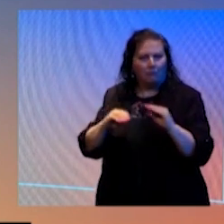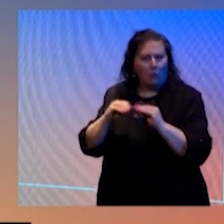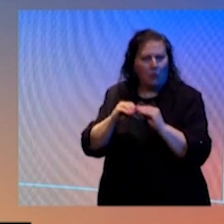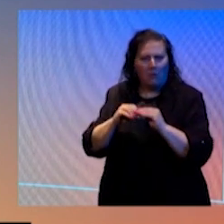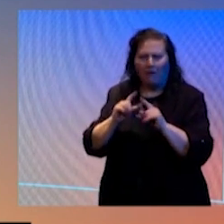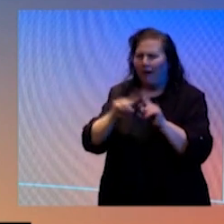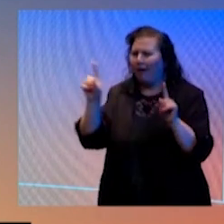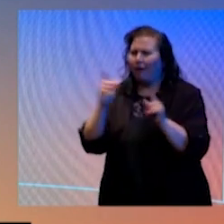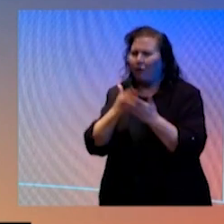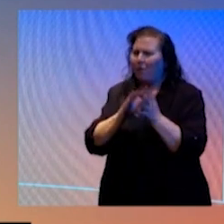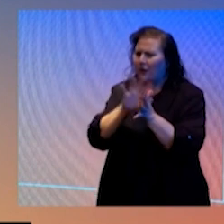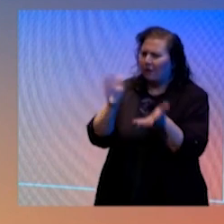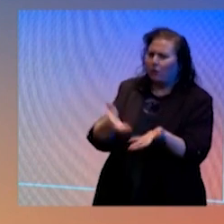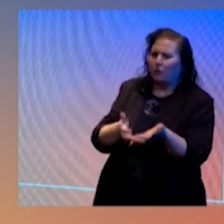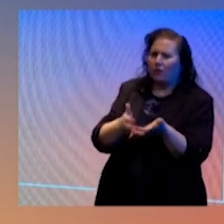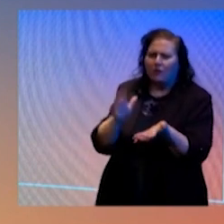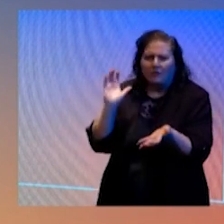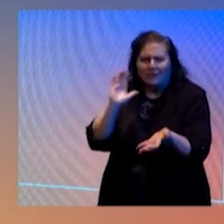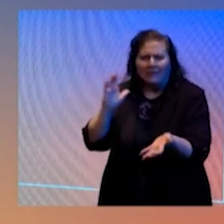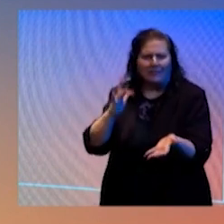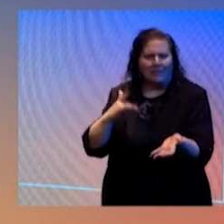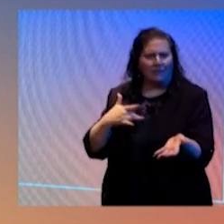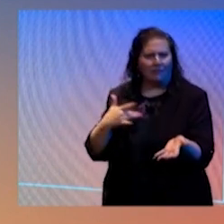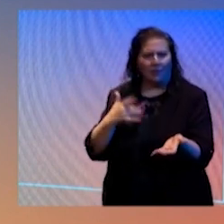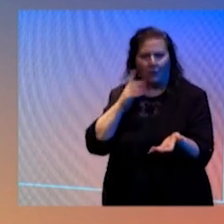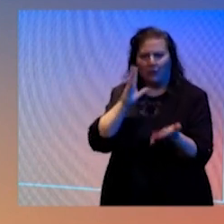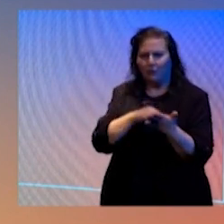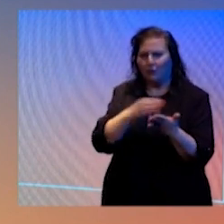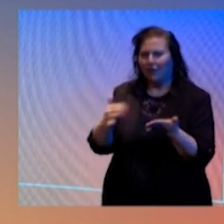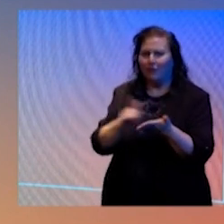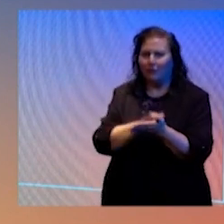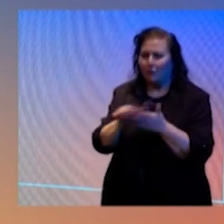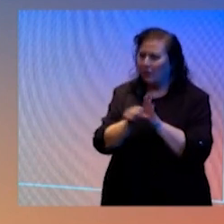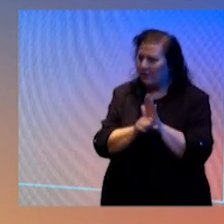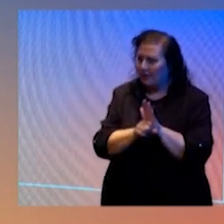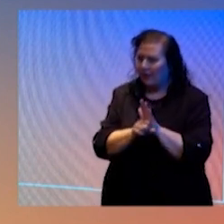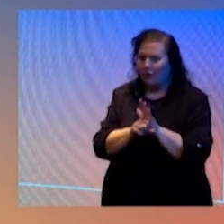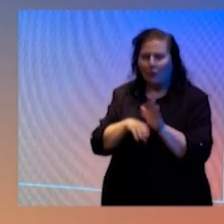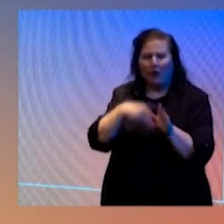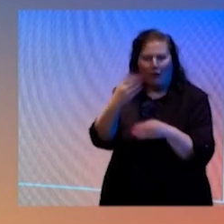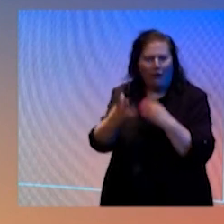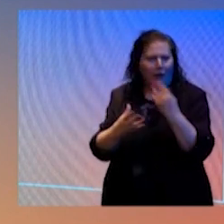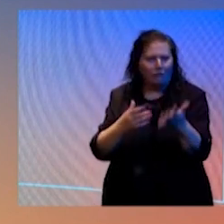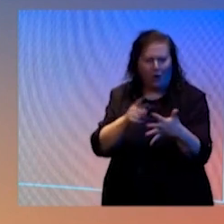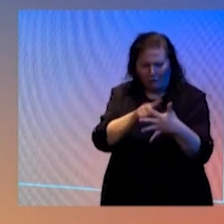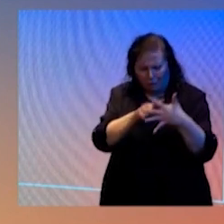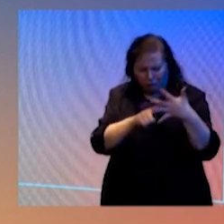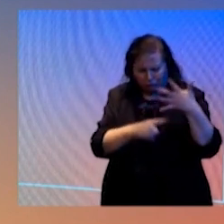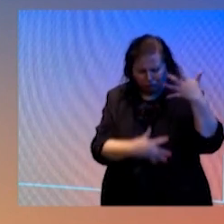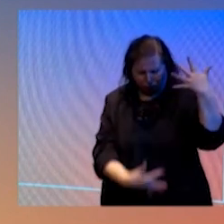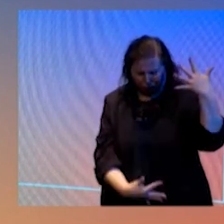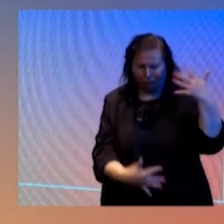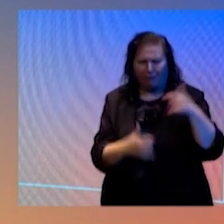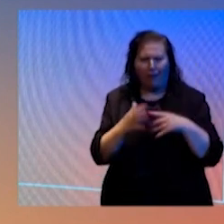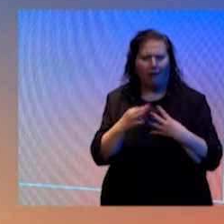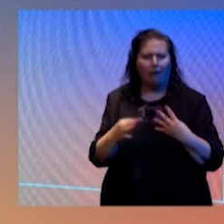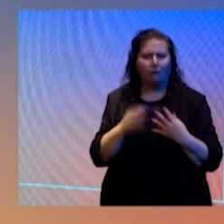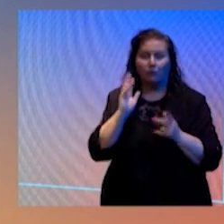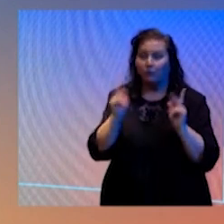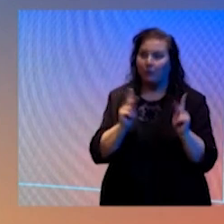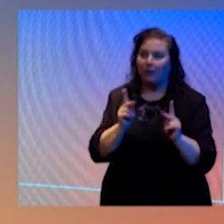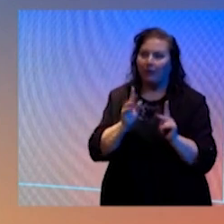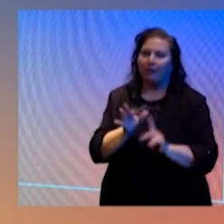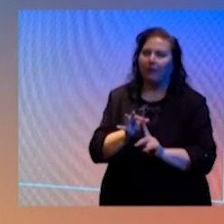world, to explore what it's like to be a student in the great state of New York. We offer something for everyone, and that's the unique asset of